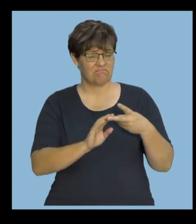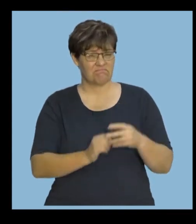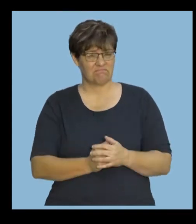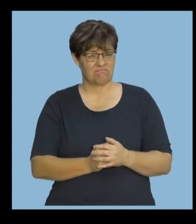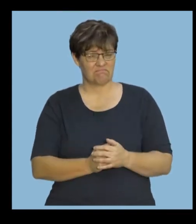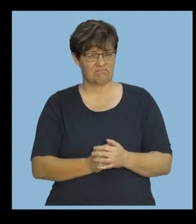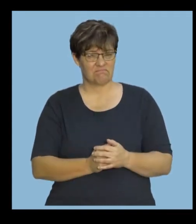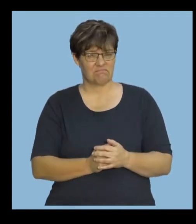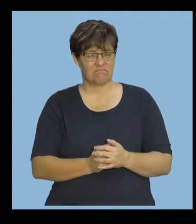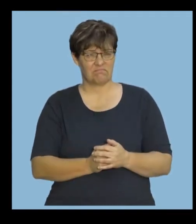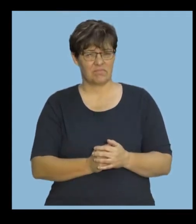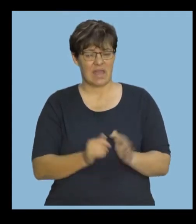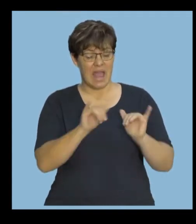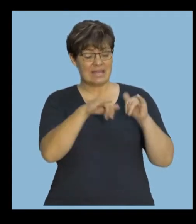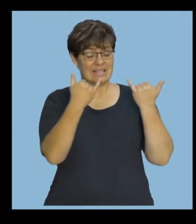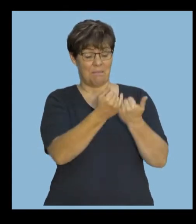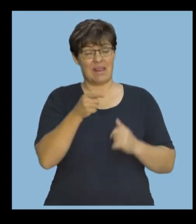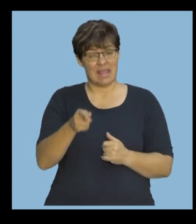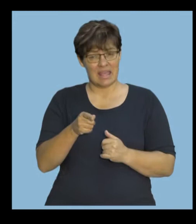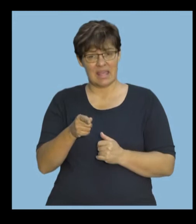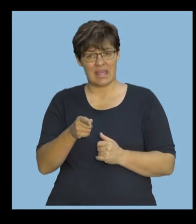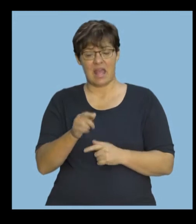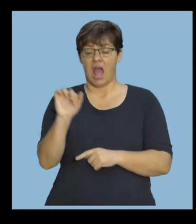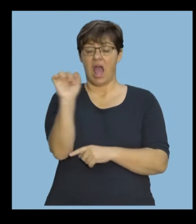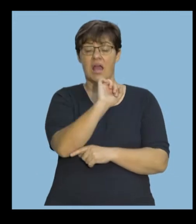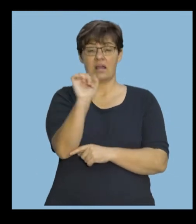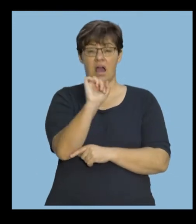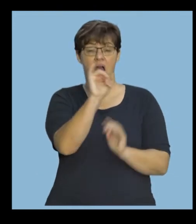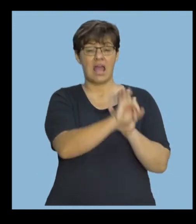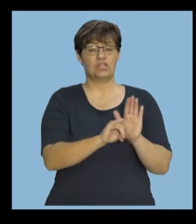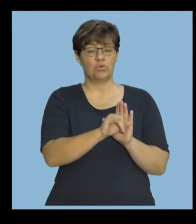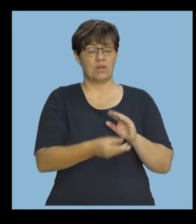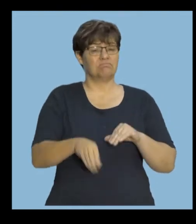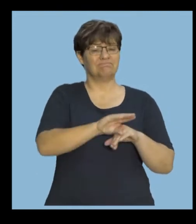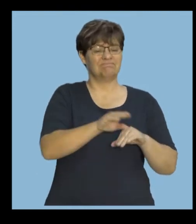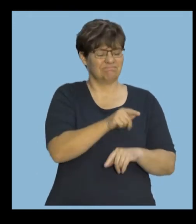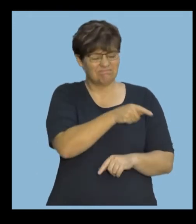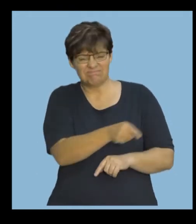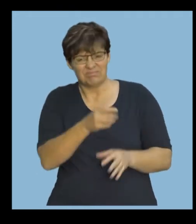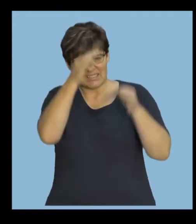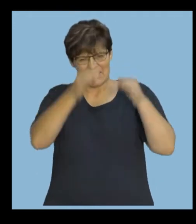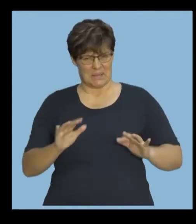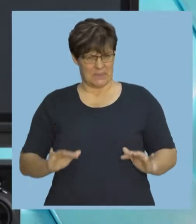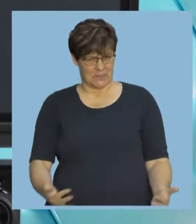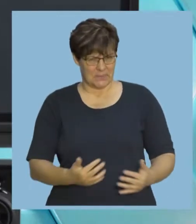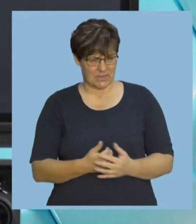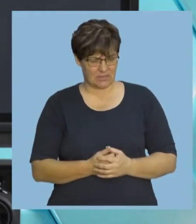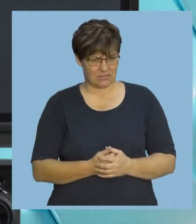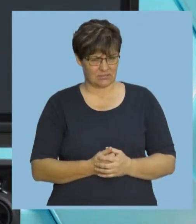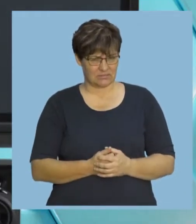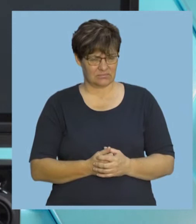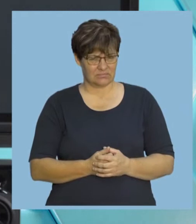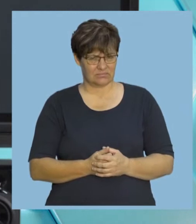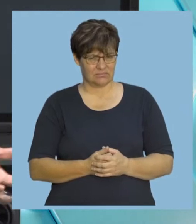how does an insurance company decide on car insurance premium? Okay, I mean, when